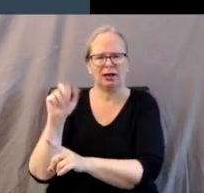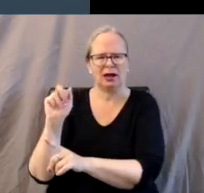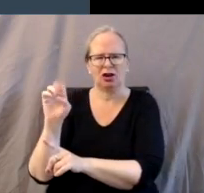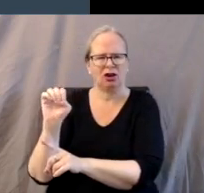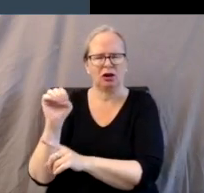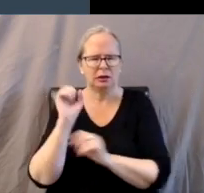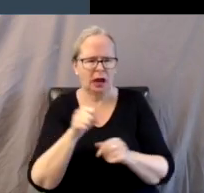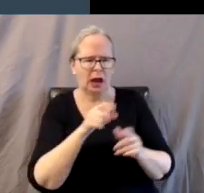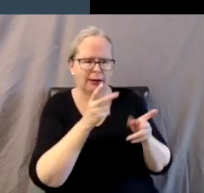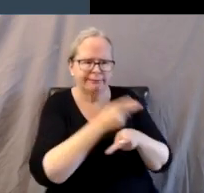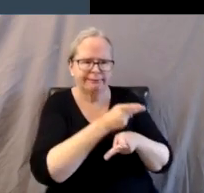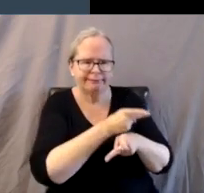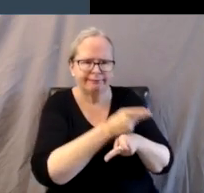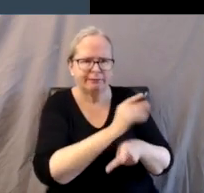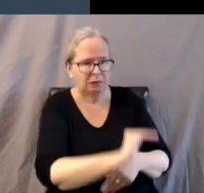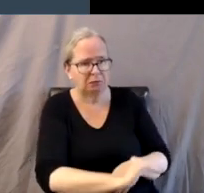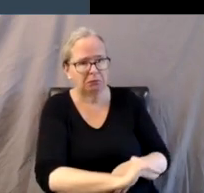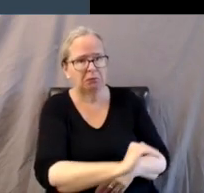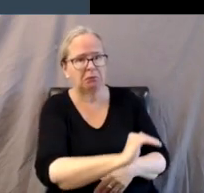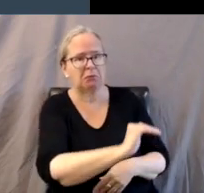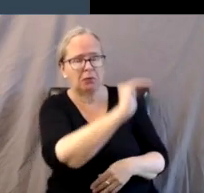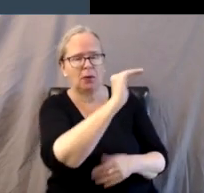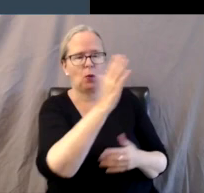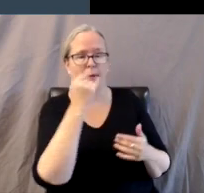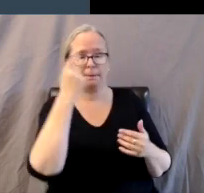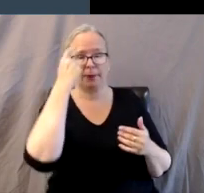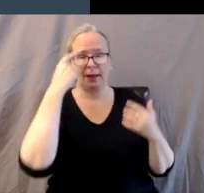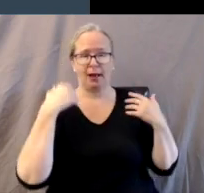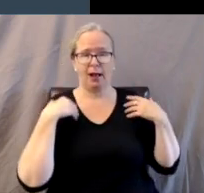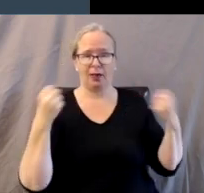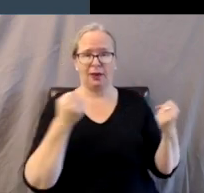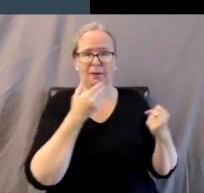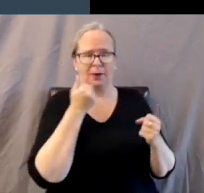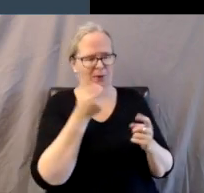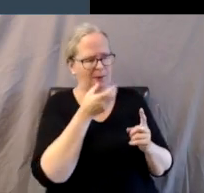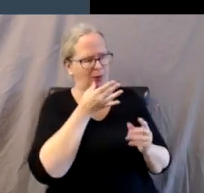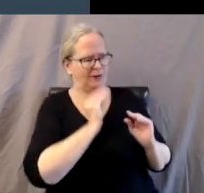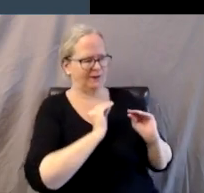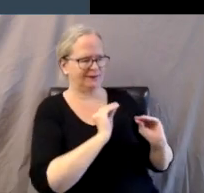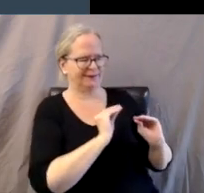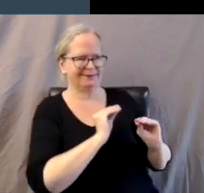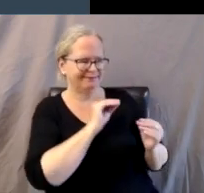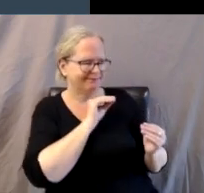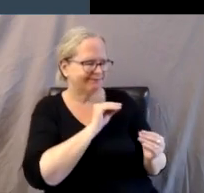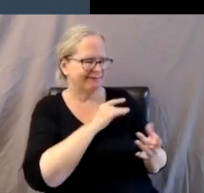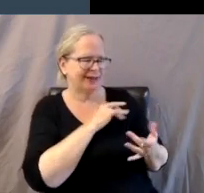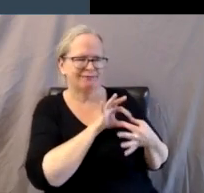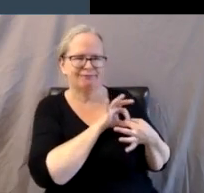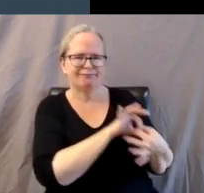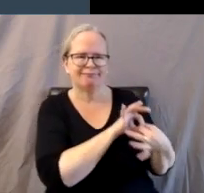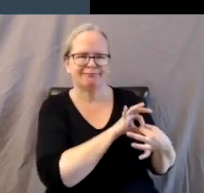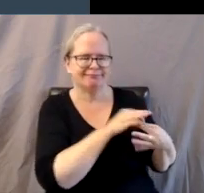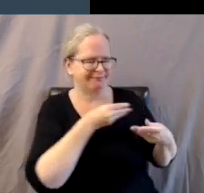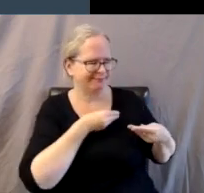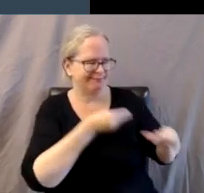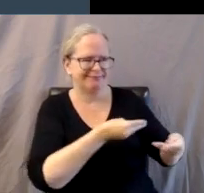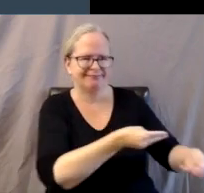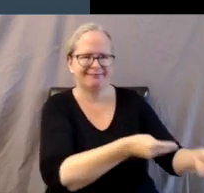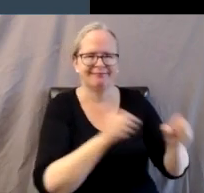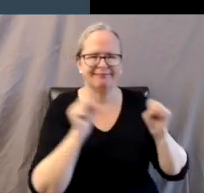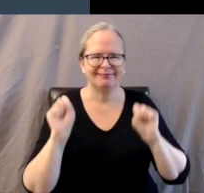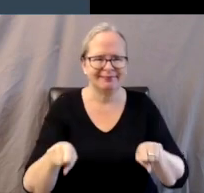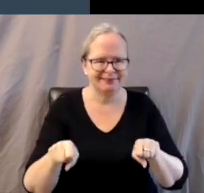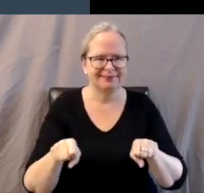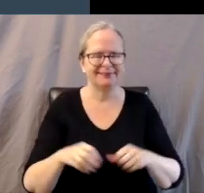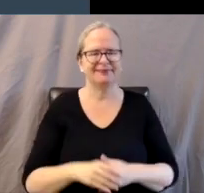burden. Rooted at a local level, a basic income can also provide an artisan